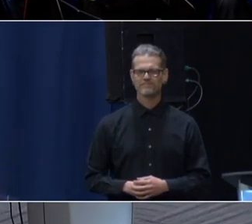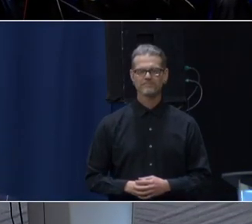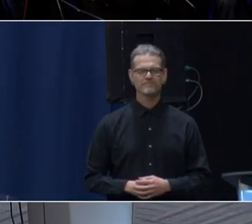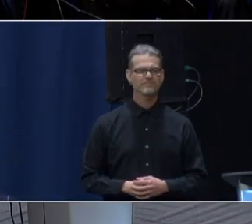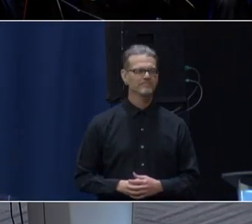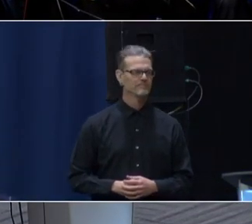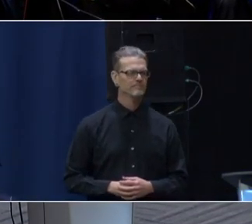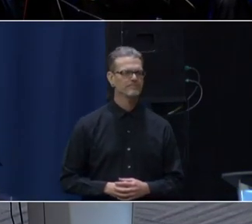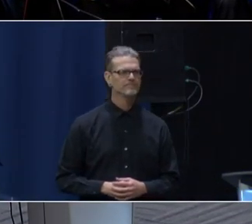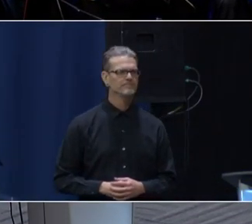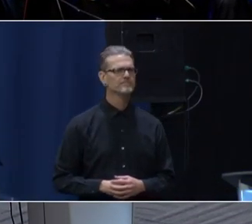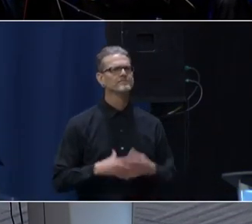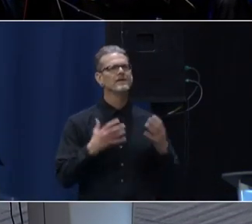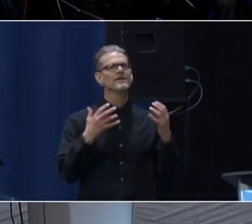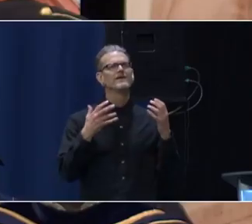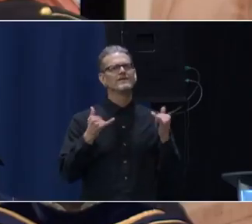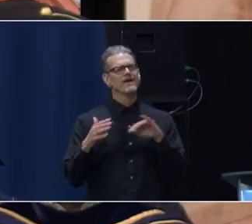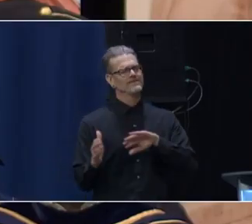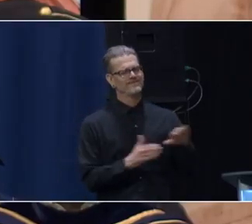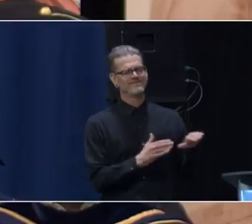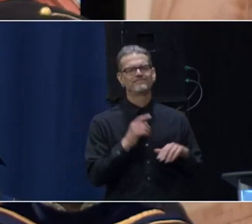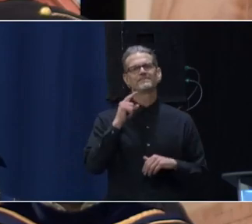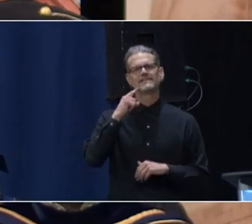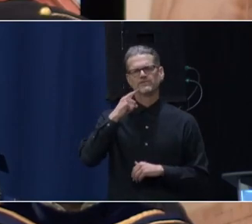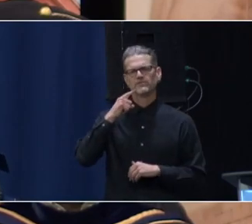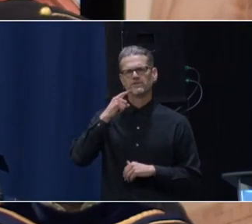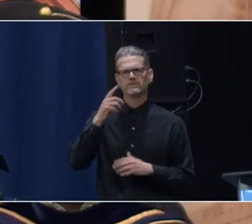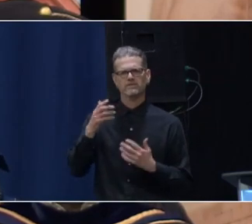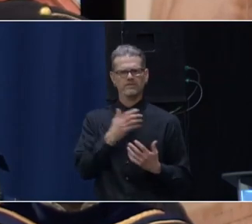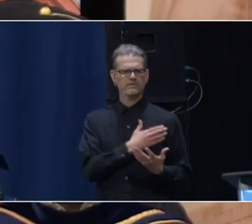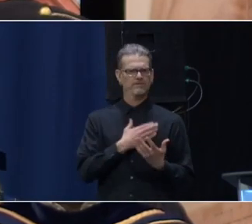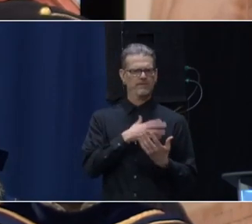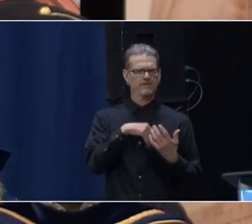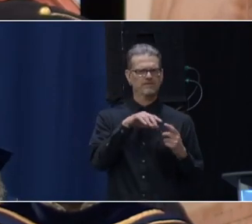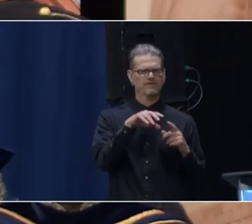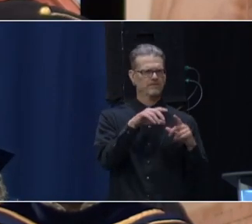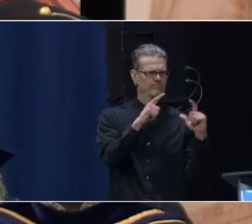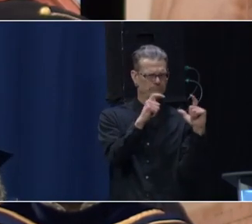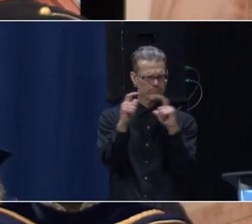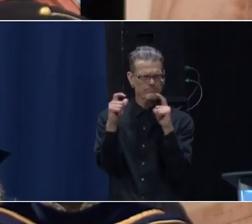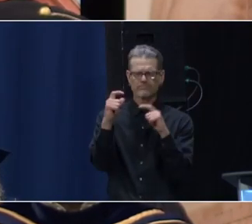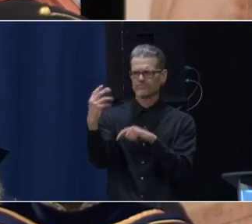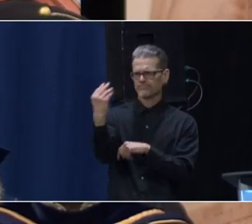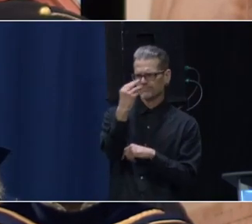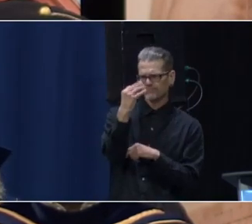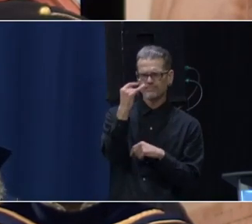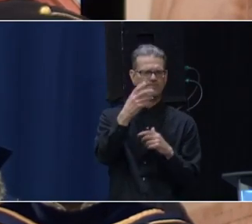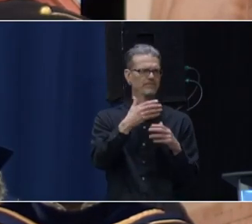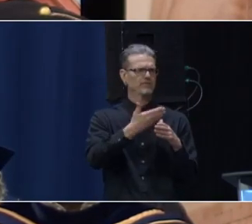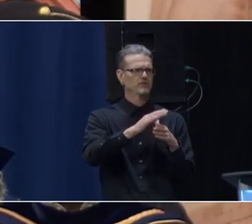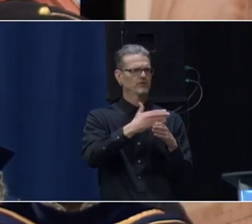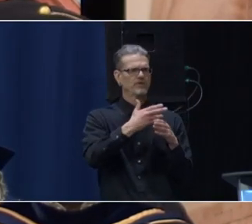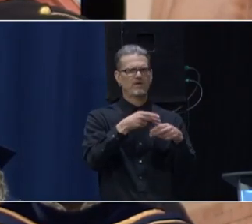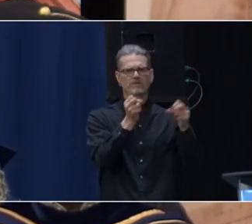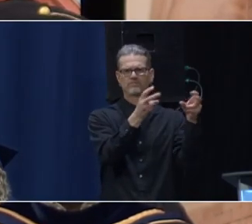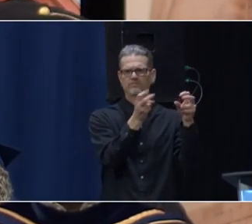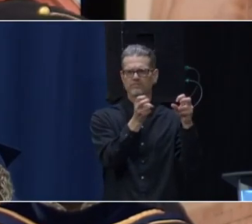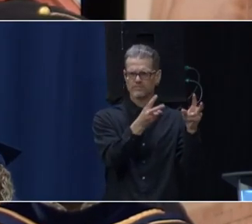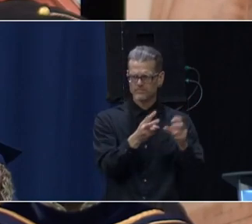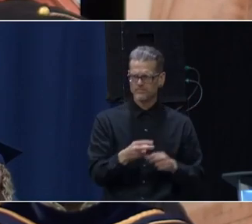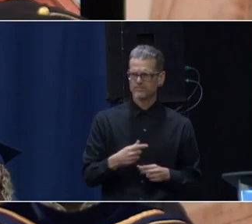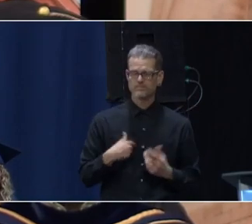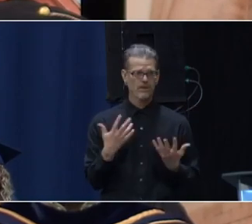In all seriousness, please capture and share your favorite moments from today's celebration. I want you to leave